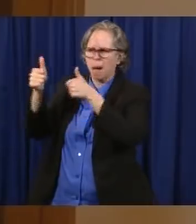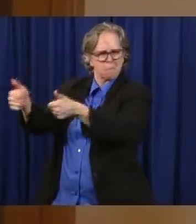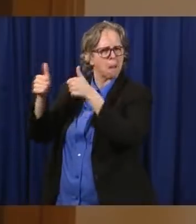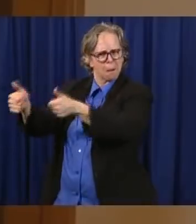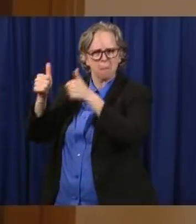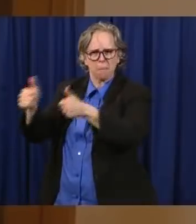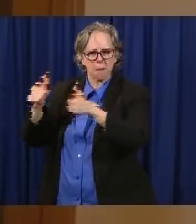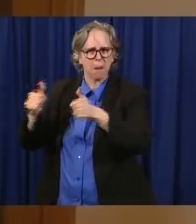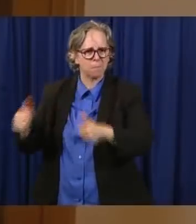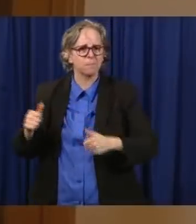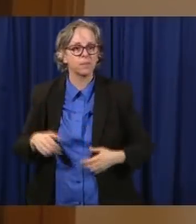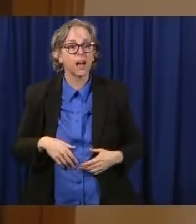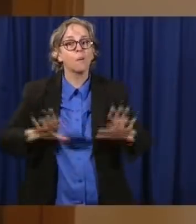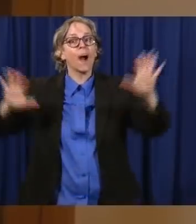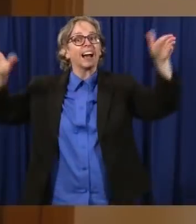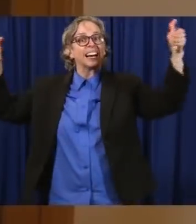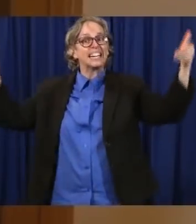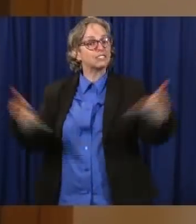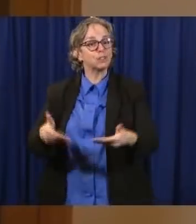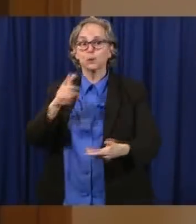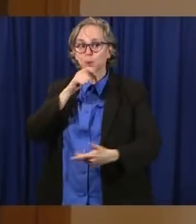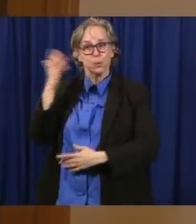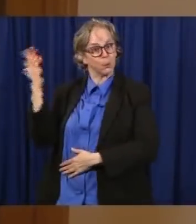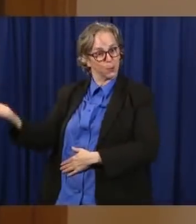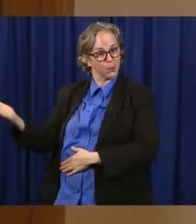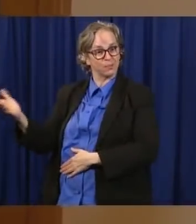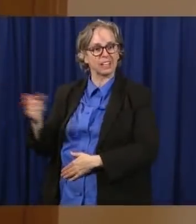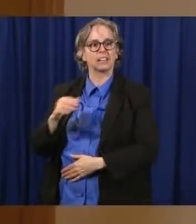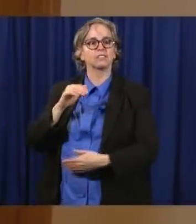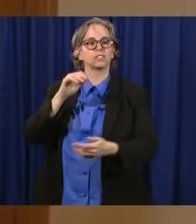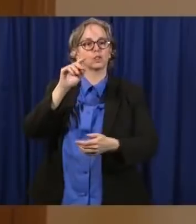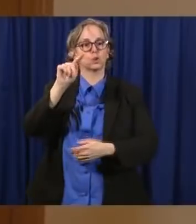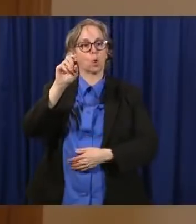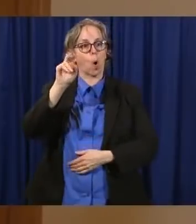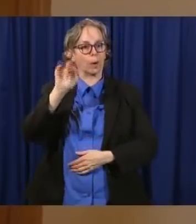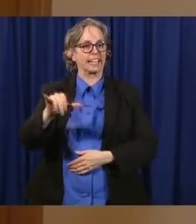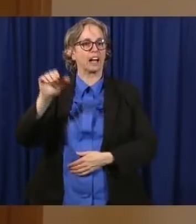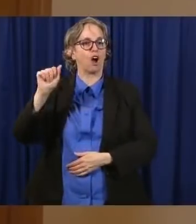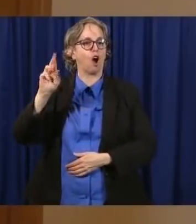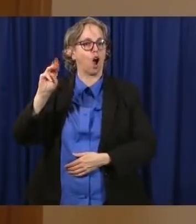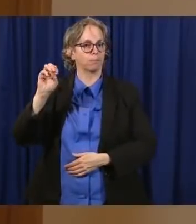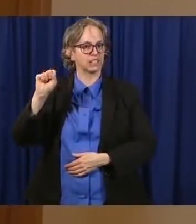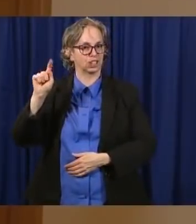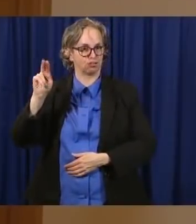just want to introduce everyone. This is Dr. Tony Armstrong. He is an